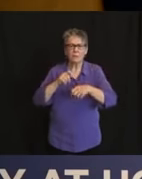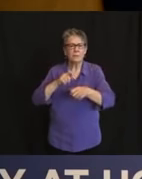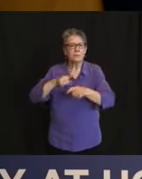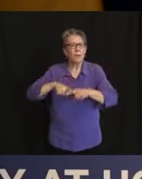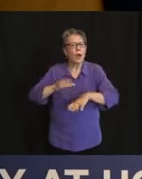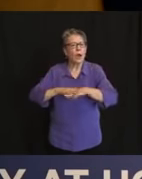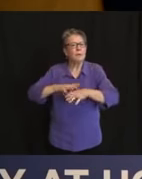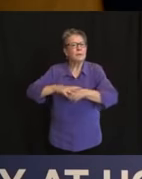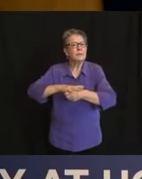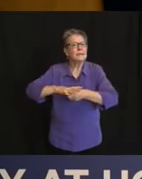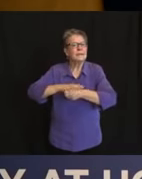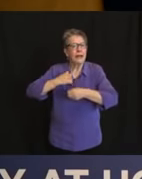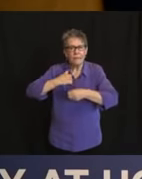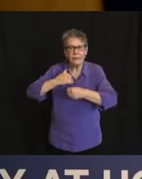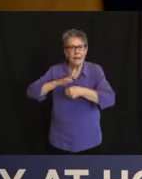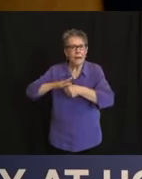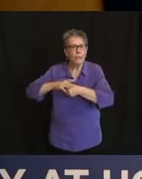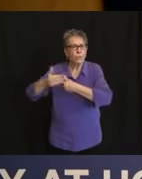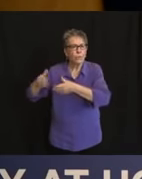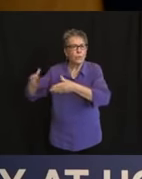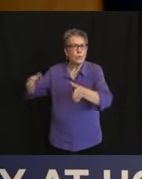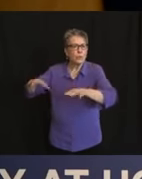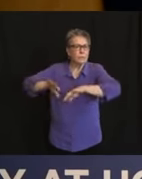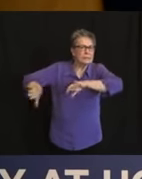stay behind closed doors.